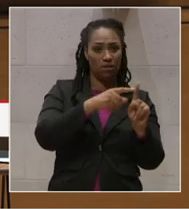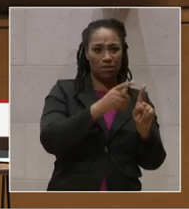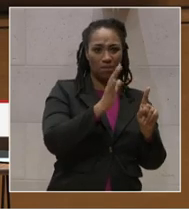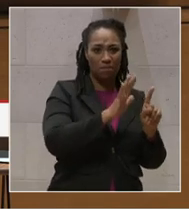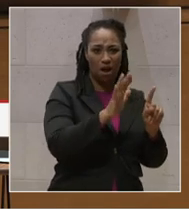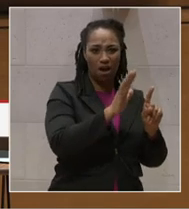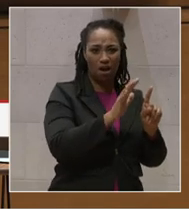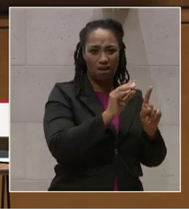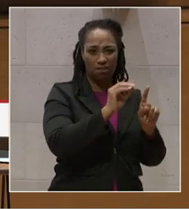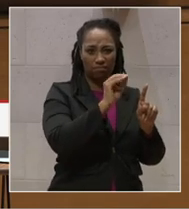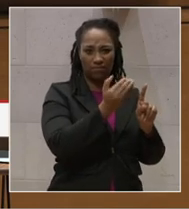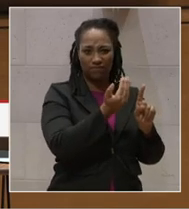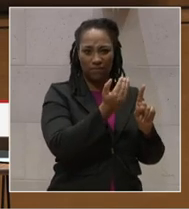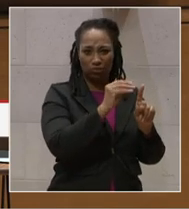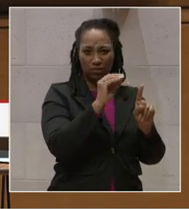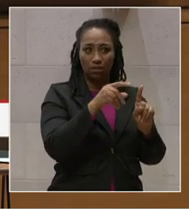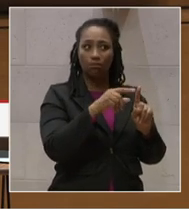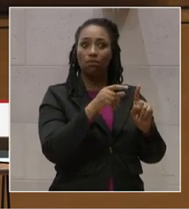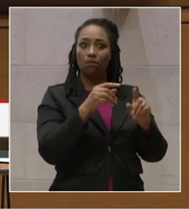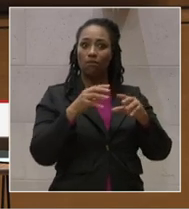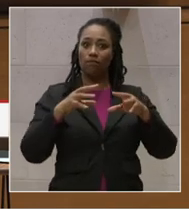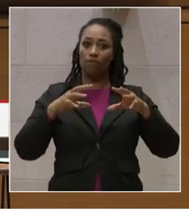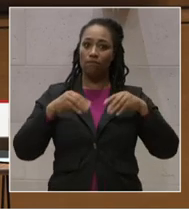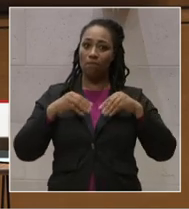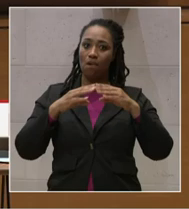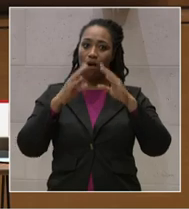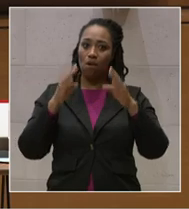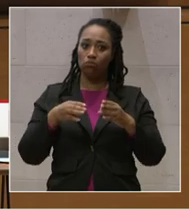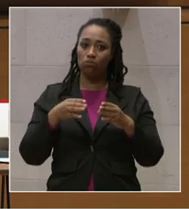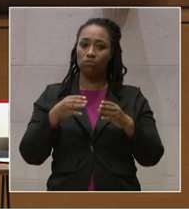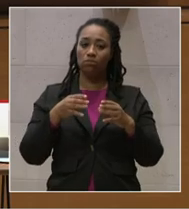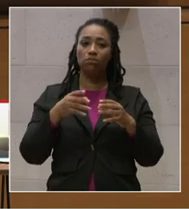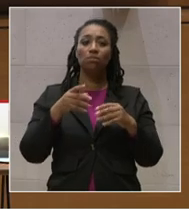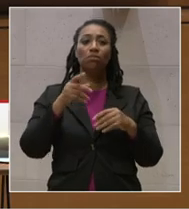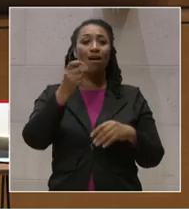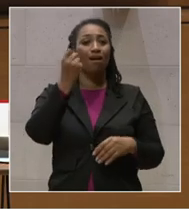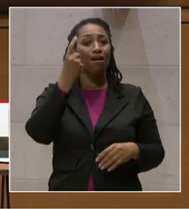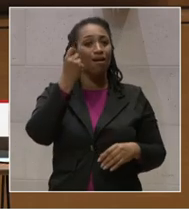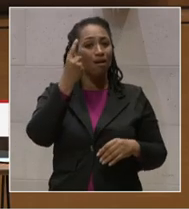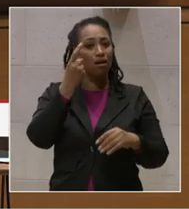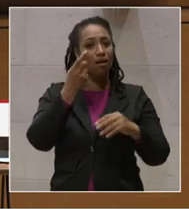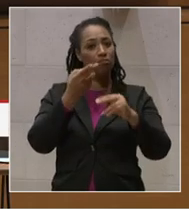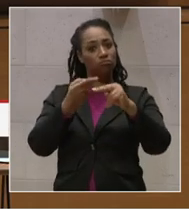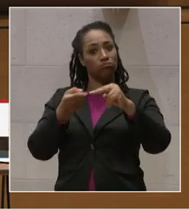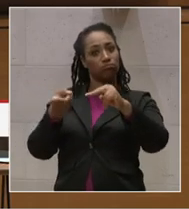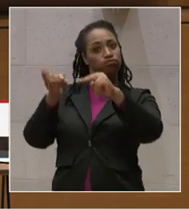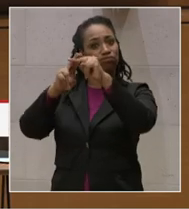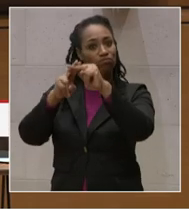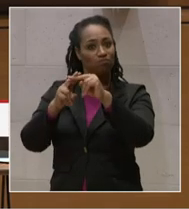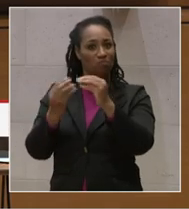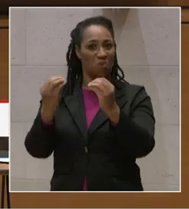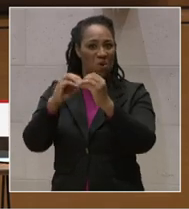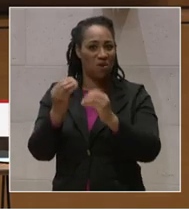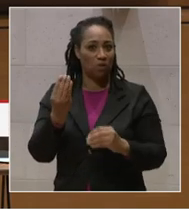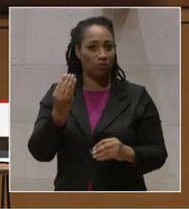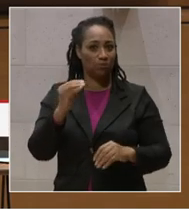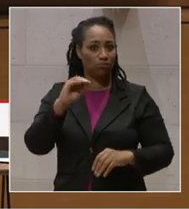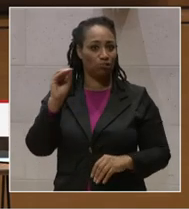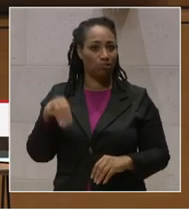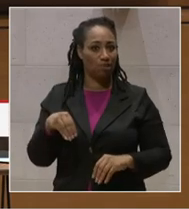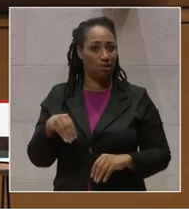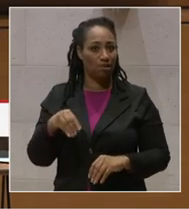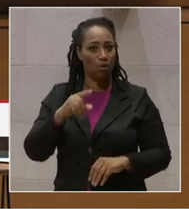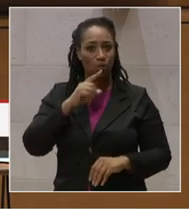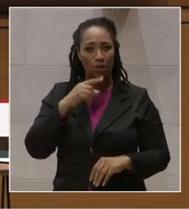housing. And today, that number has increased to 14%. So incredibly meaningful achievements that are more